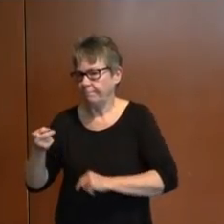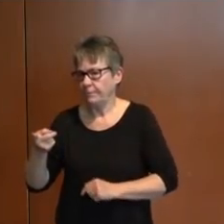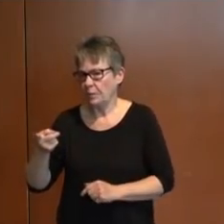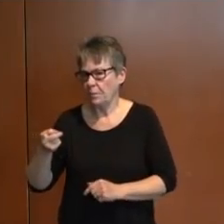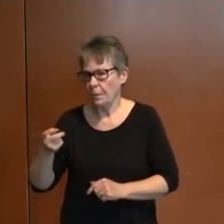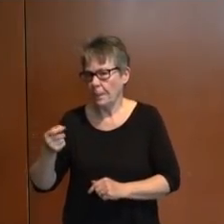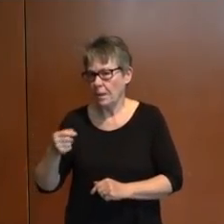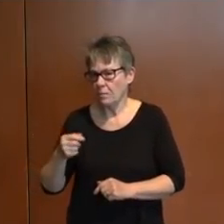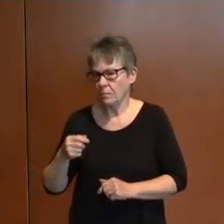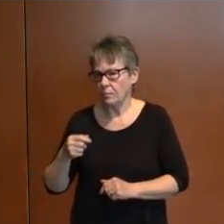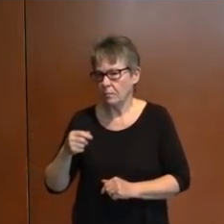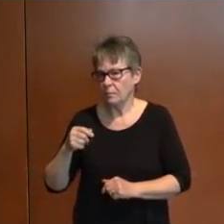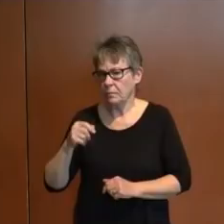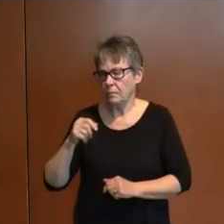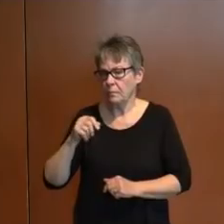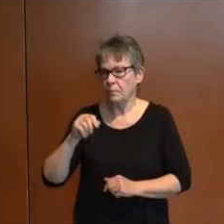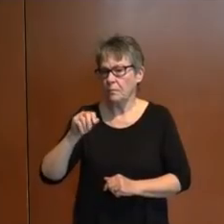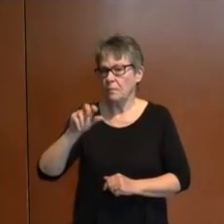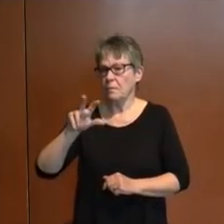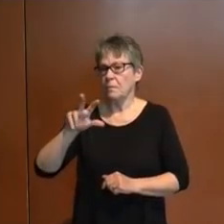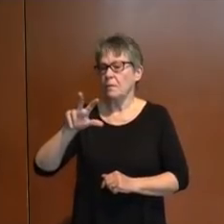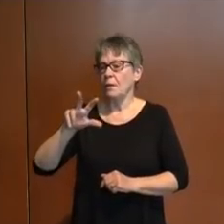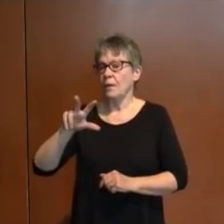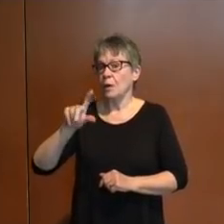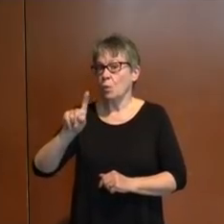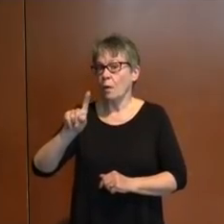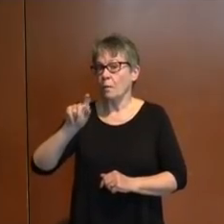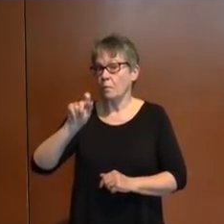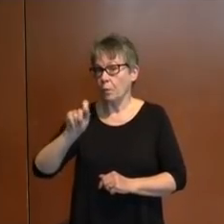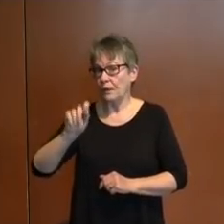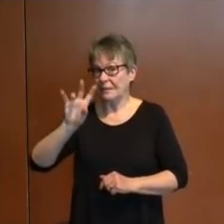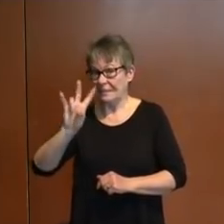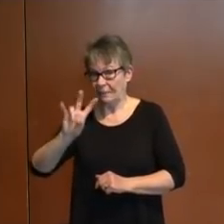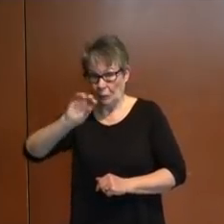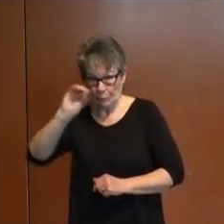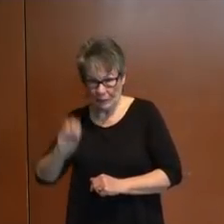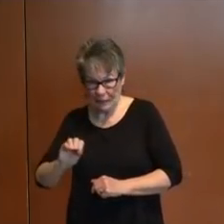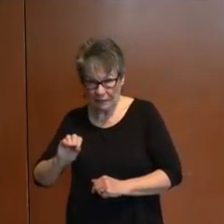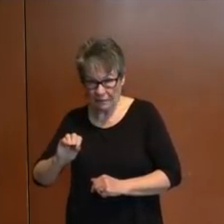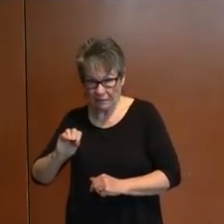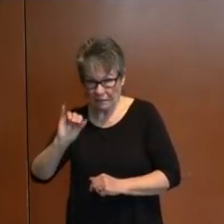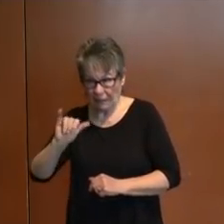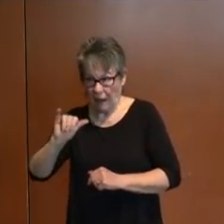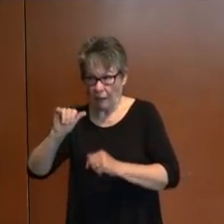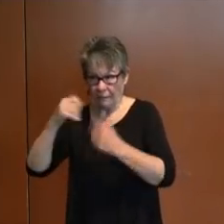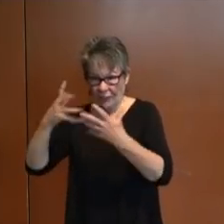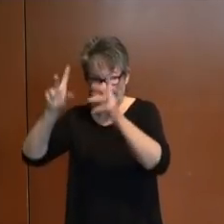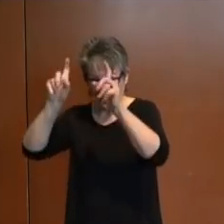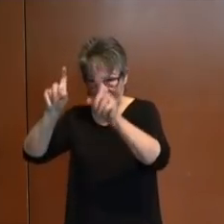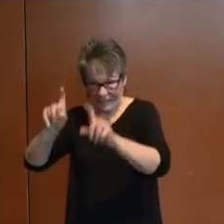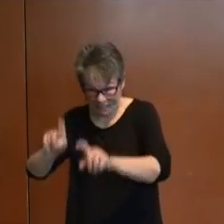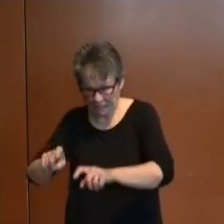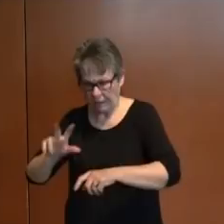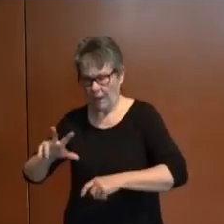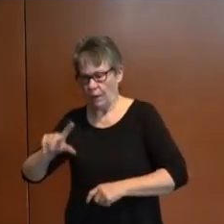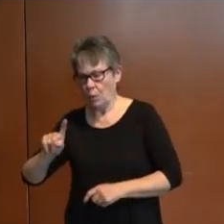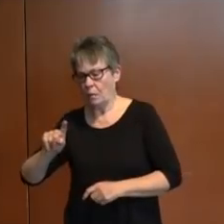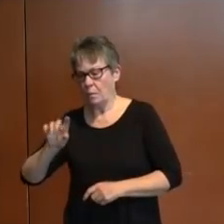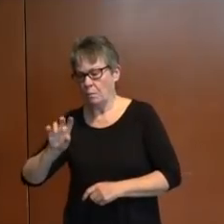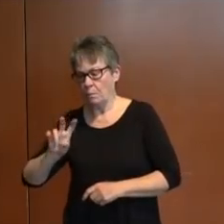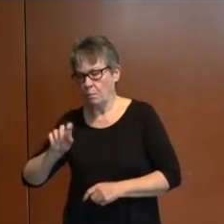about, it's a little bit higher than it was, so it's 27, 29, 31. Mm-hmm. And in fairness,